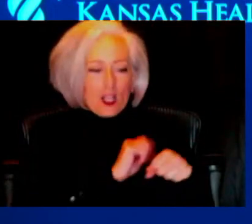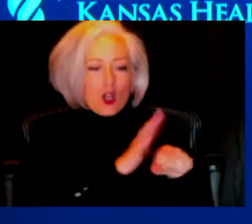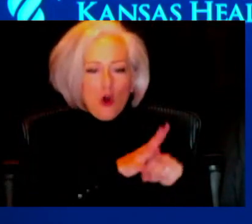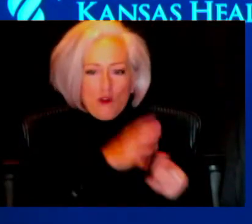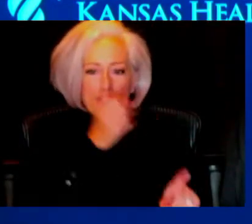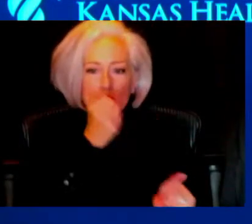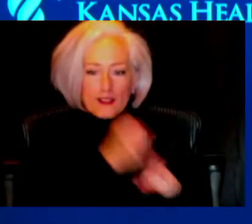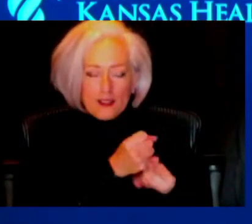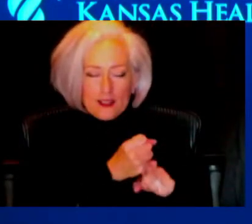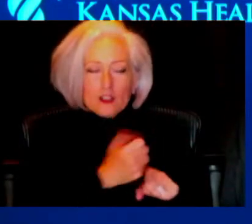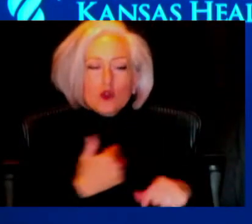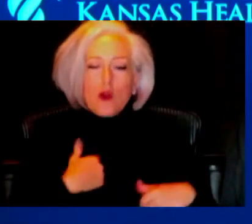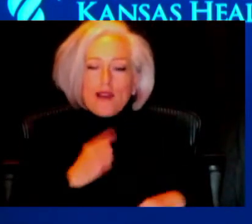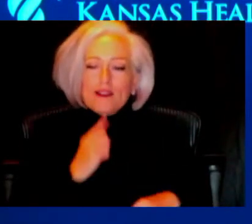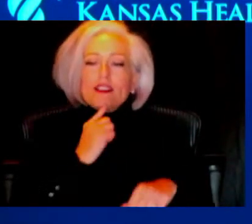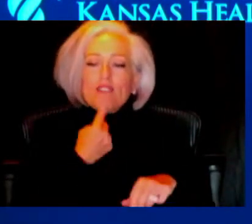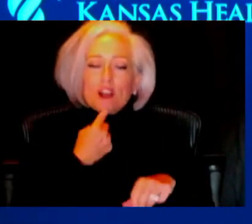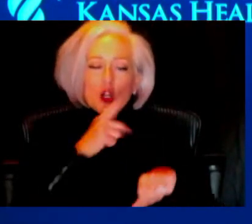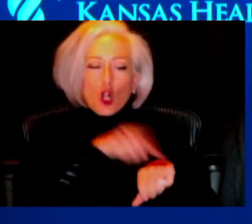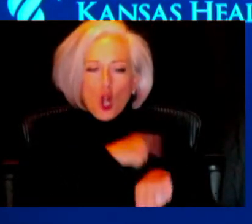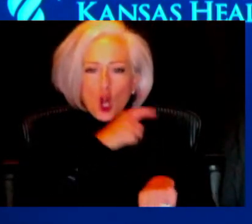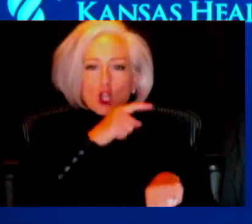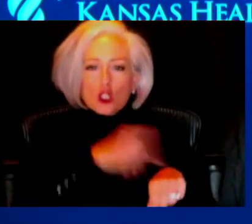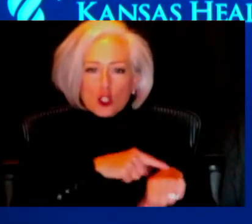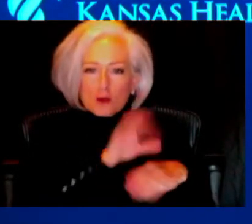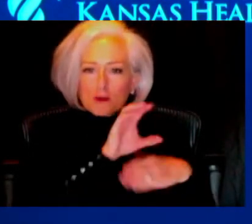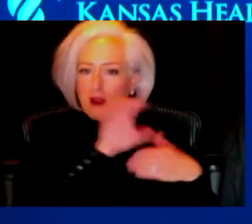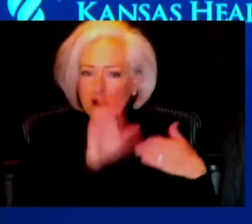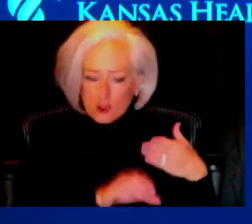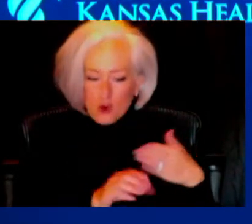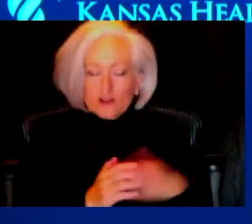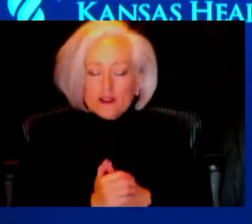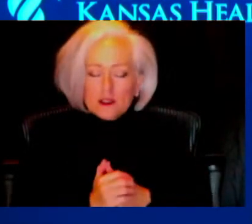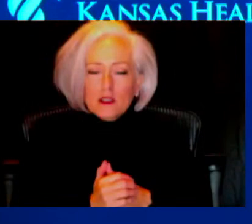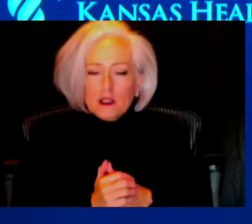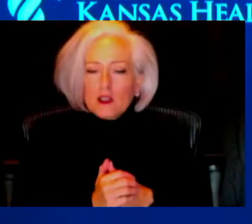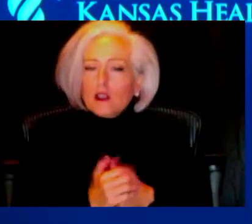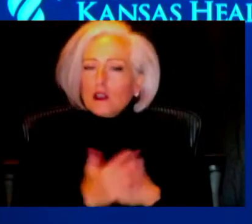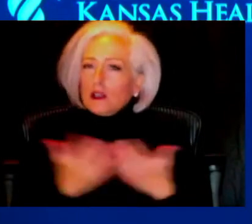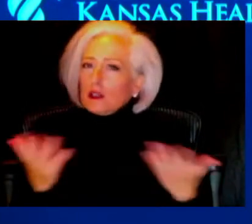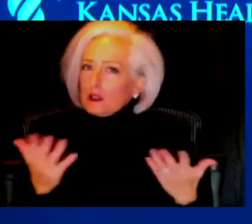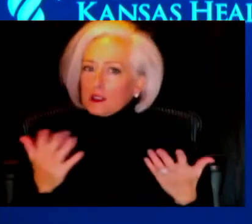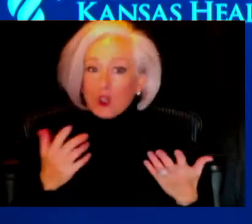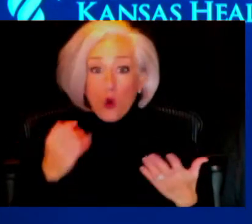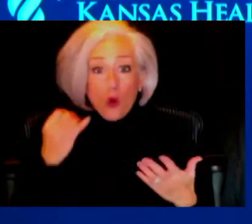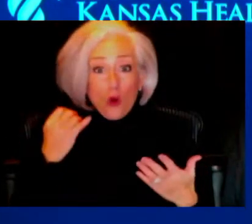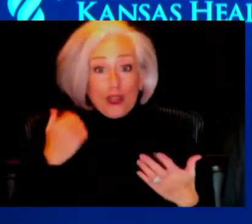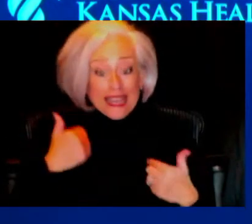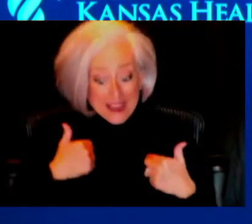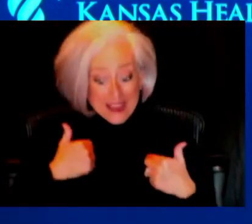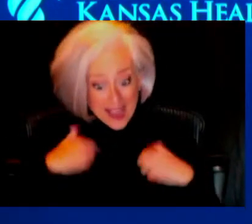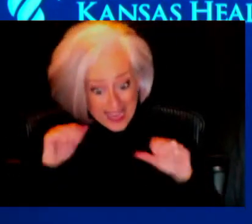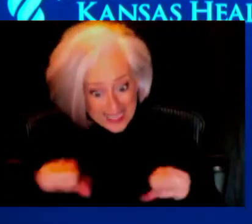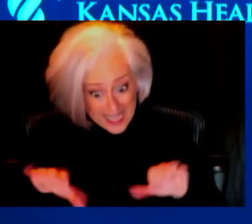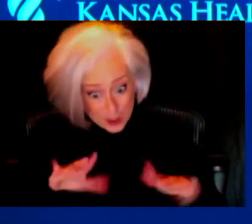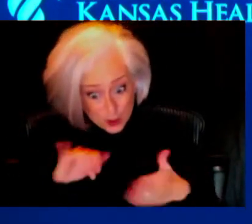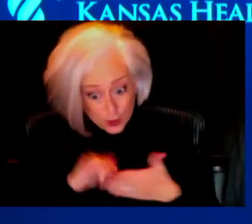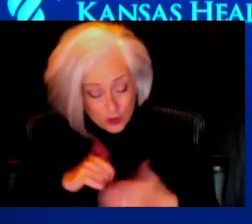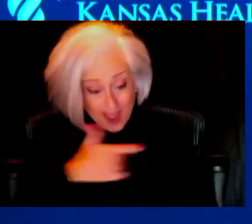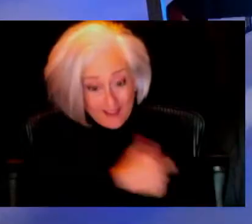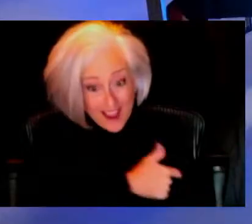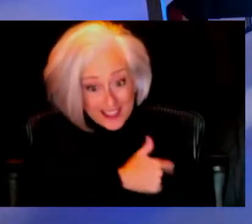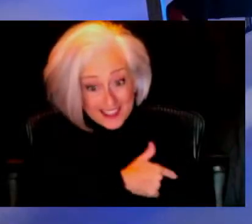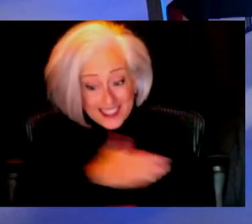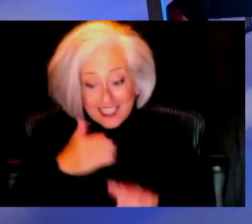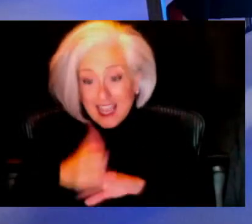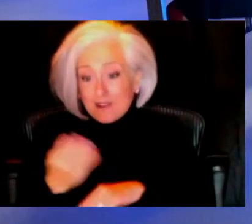long-term consequences of it. And so I would say if I can do it after 14 anthrax shots, anyone can do it.